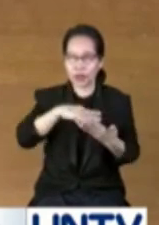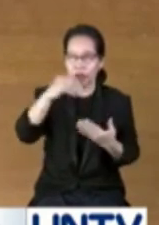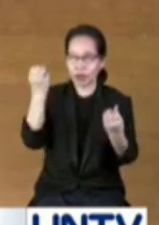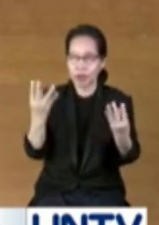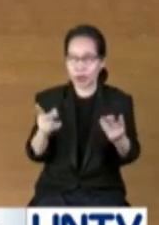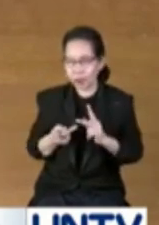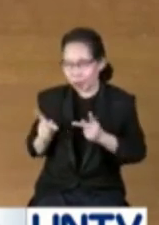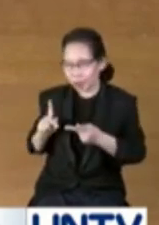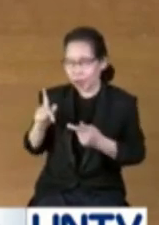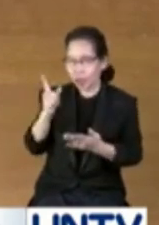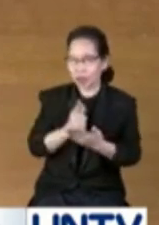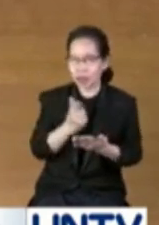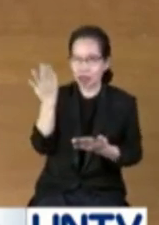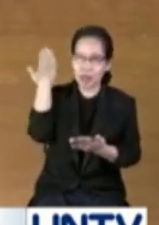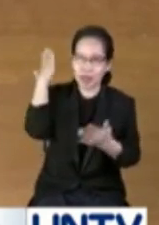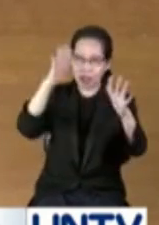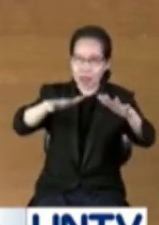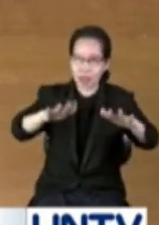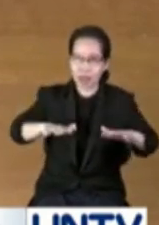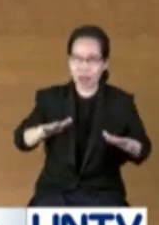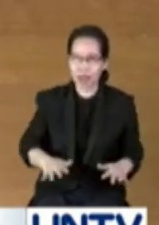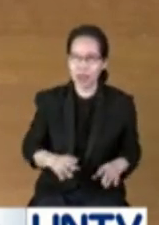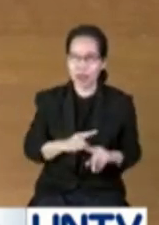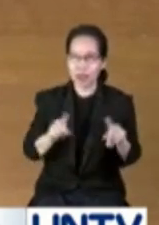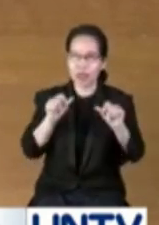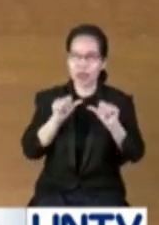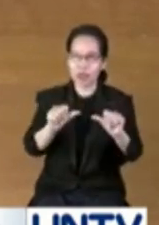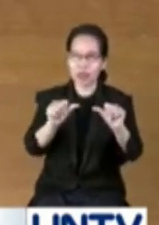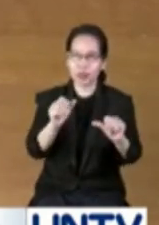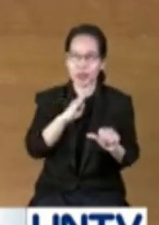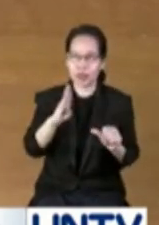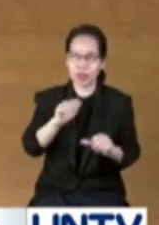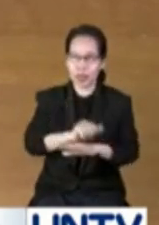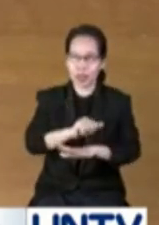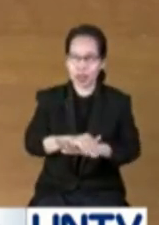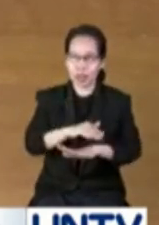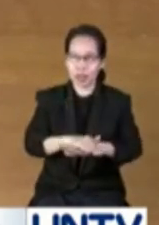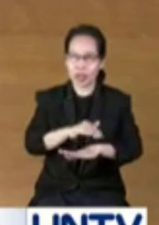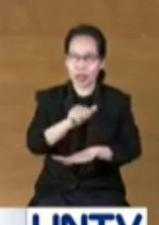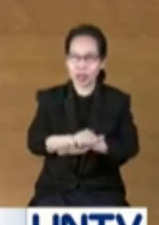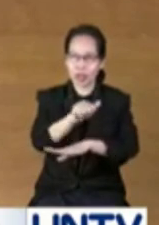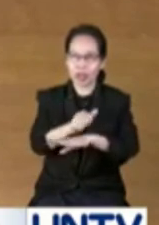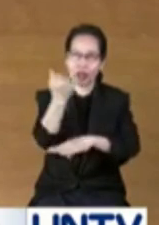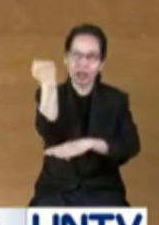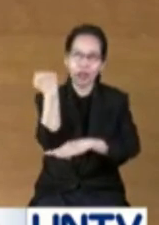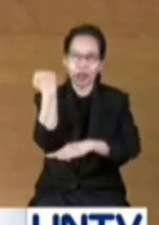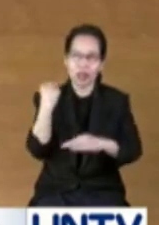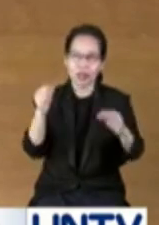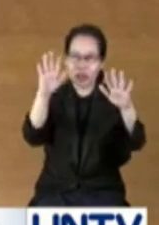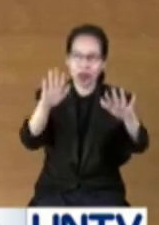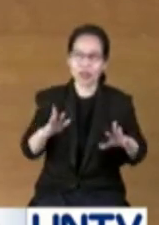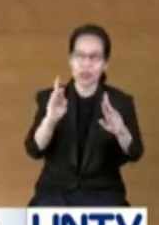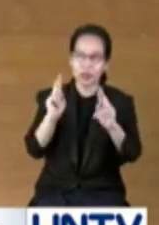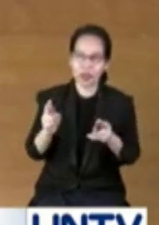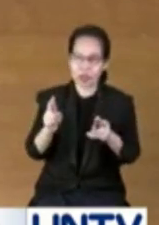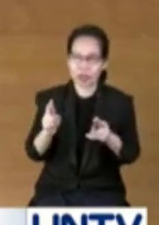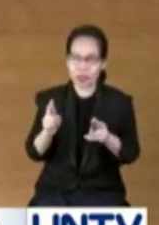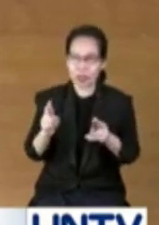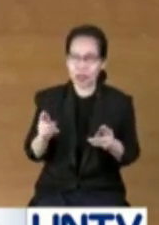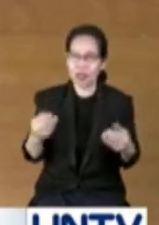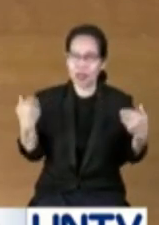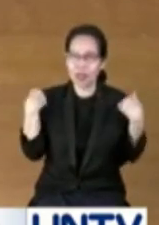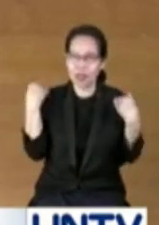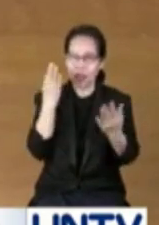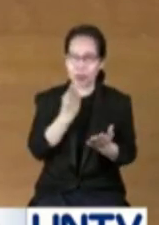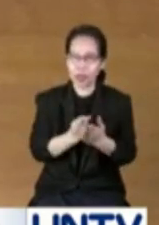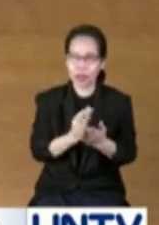past disasters, but we continue to be alert and prepared in our disaster response. It has in fact been commented